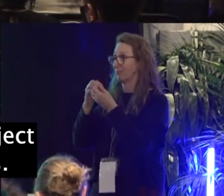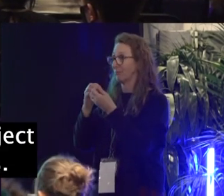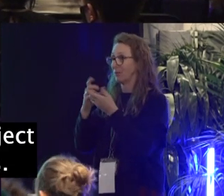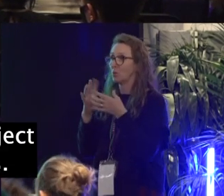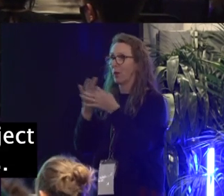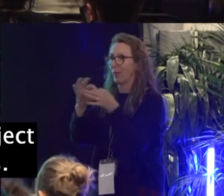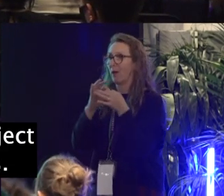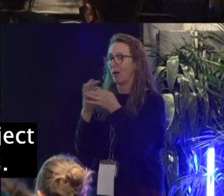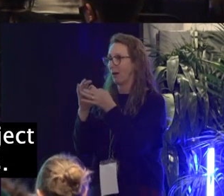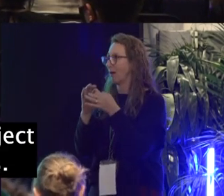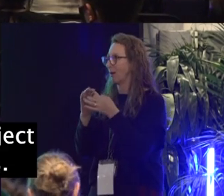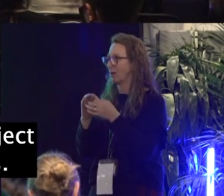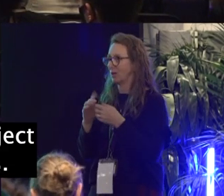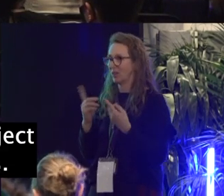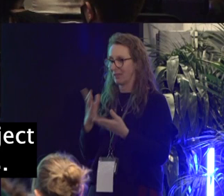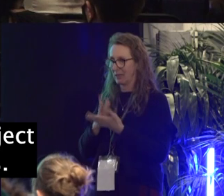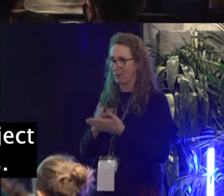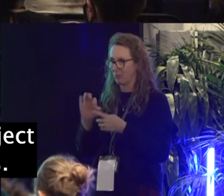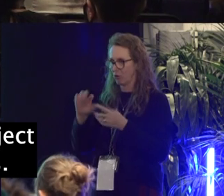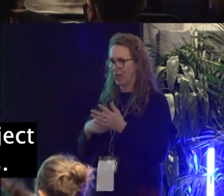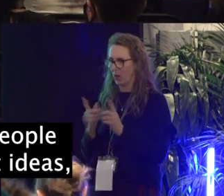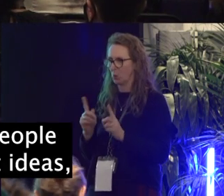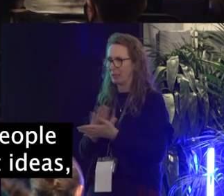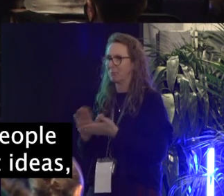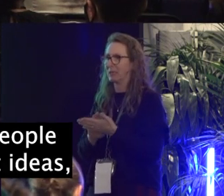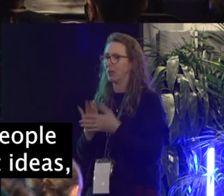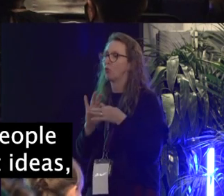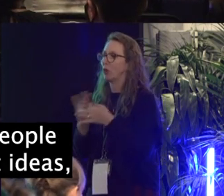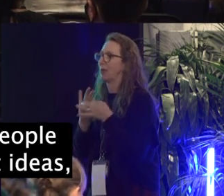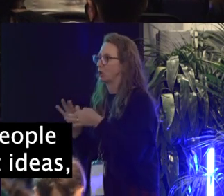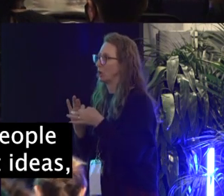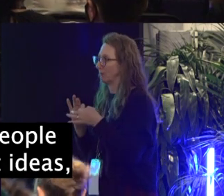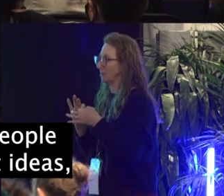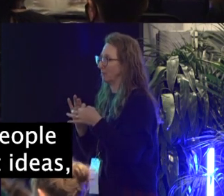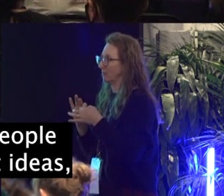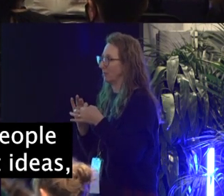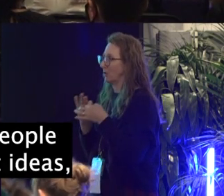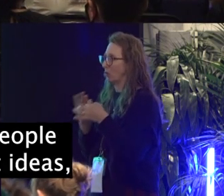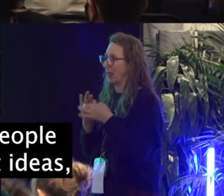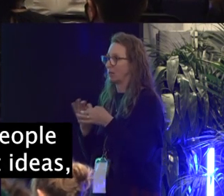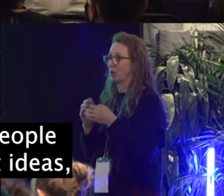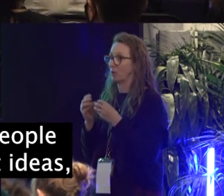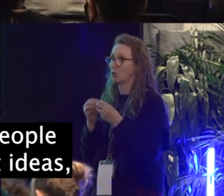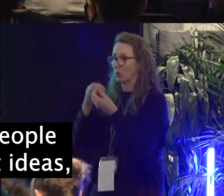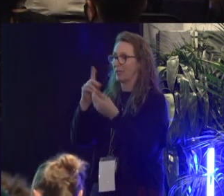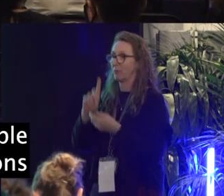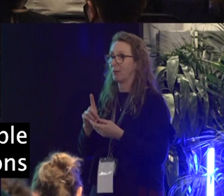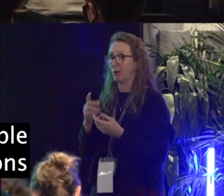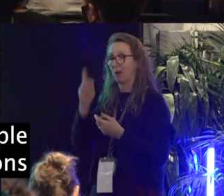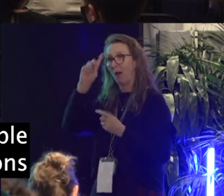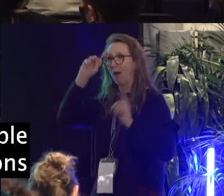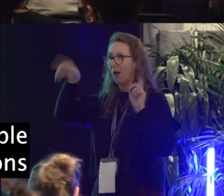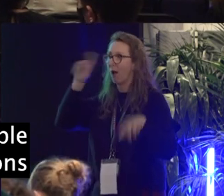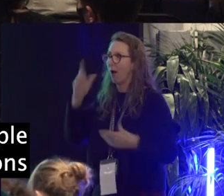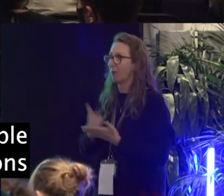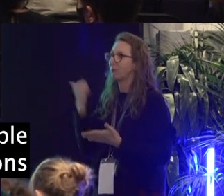true legacy of a project like this is are relationships. It's the relationships between people who are creative, who have great ideas,